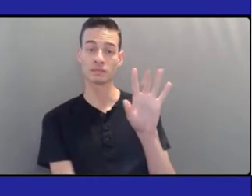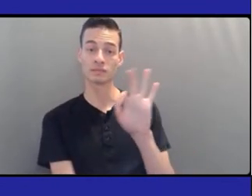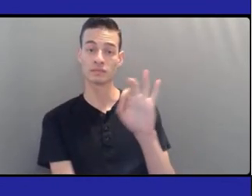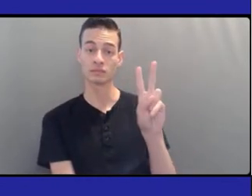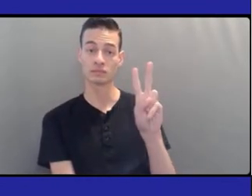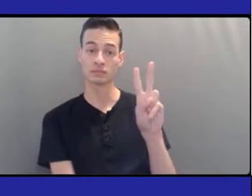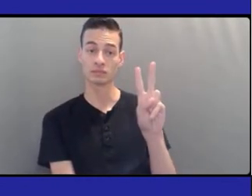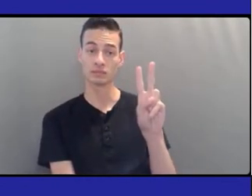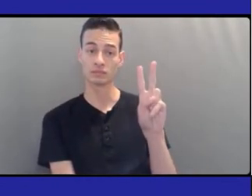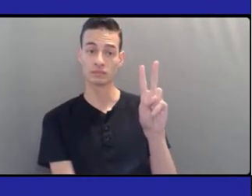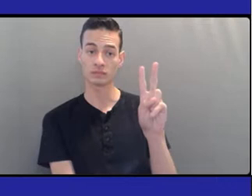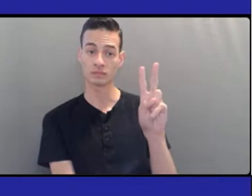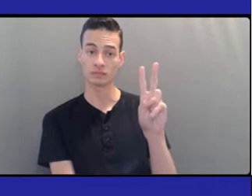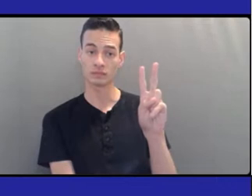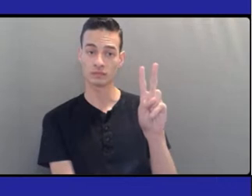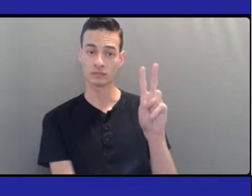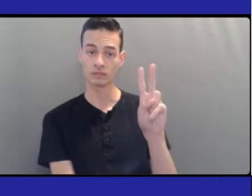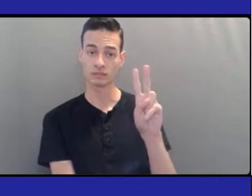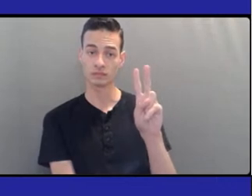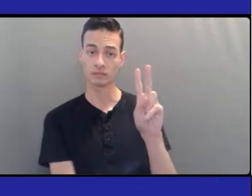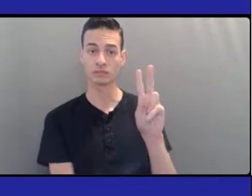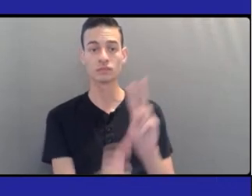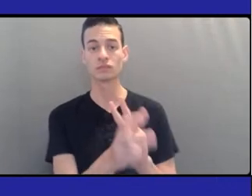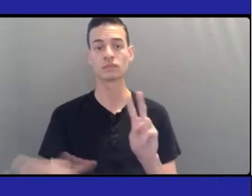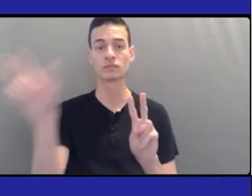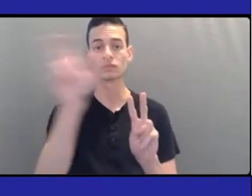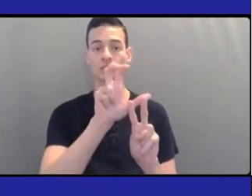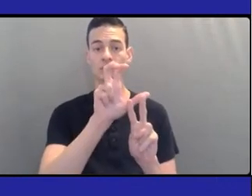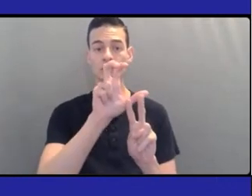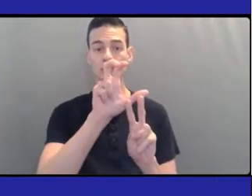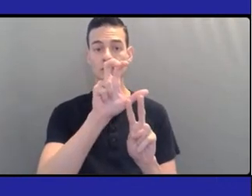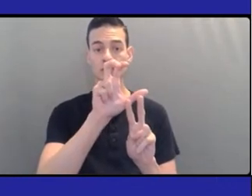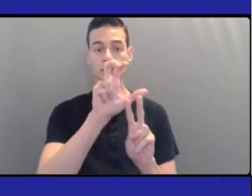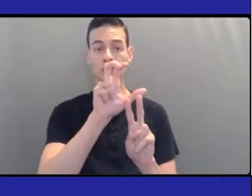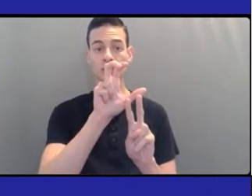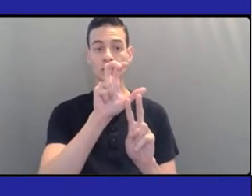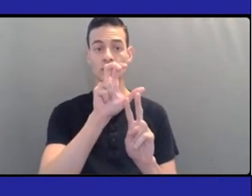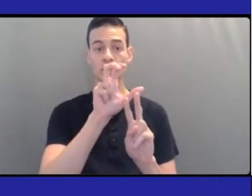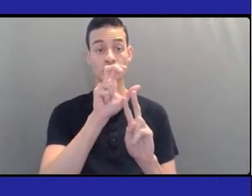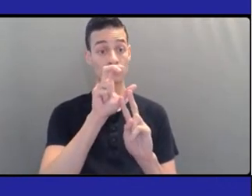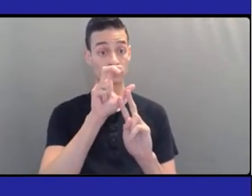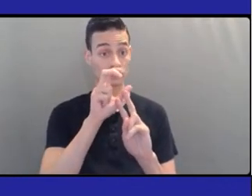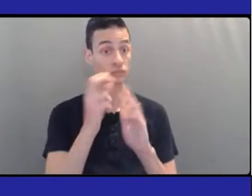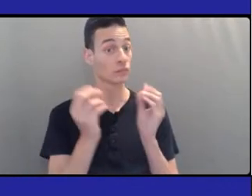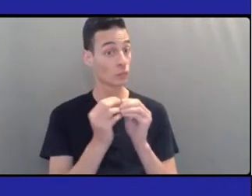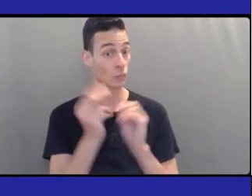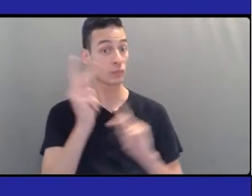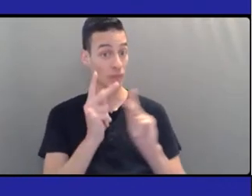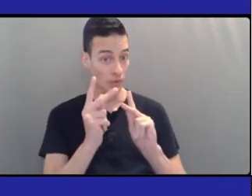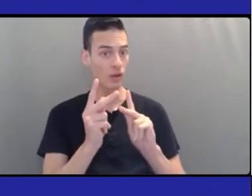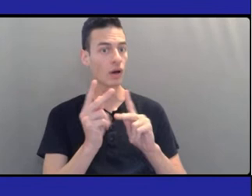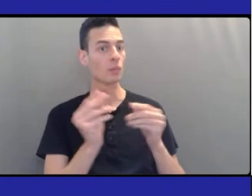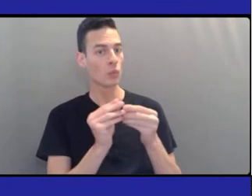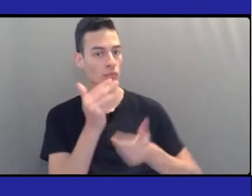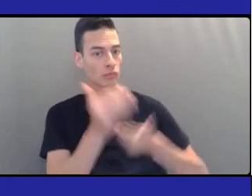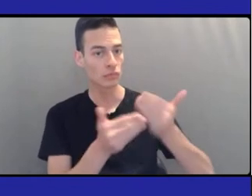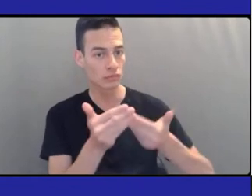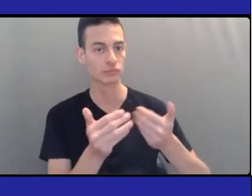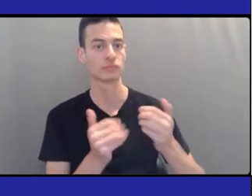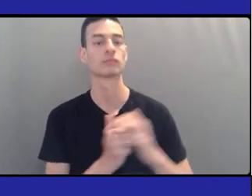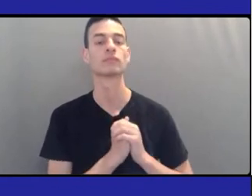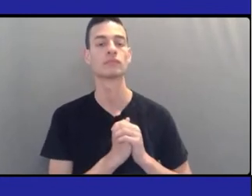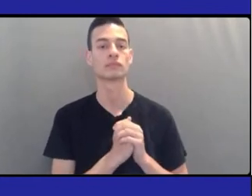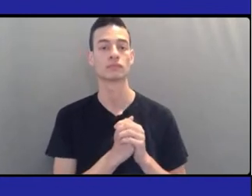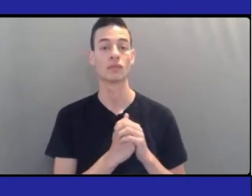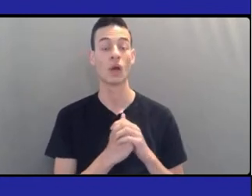$51,338,922, with the additional expenses related to increased volumes and processing. There is also an additional